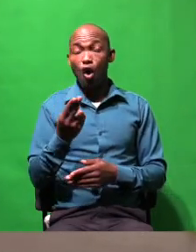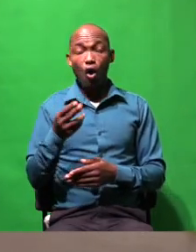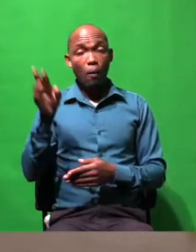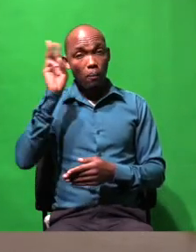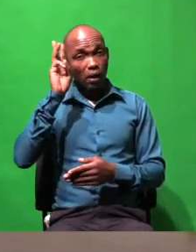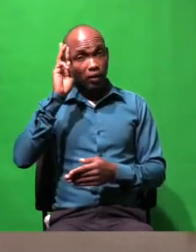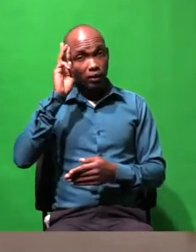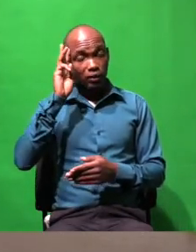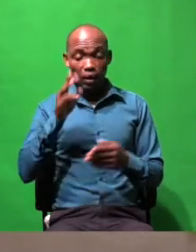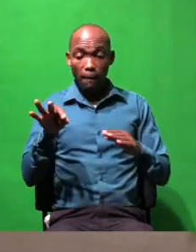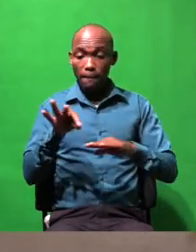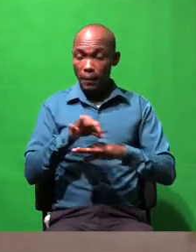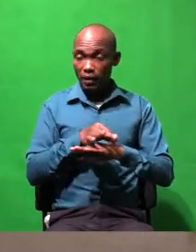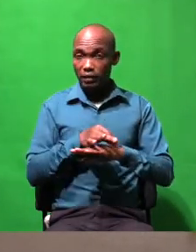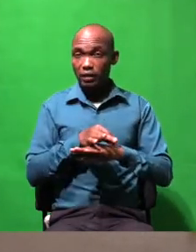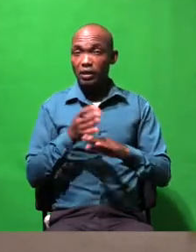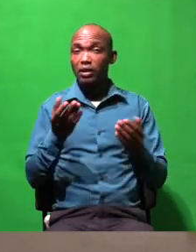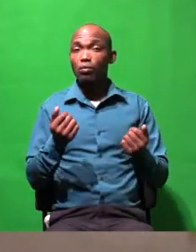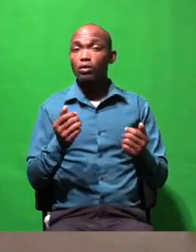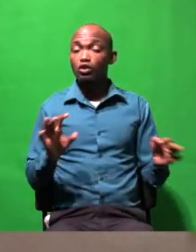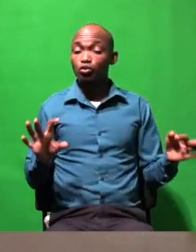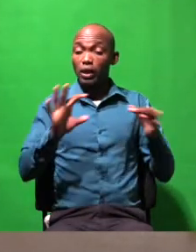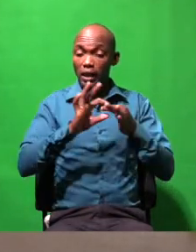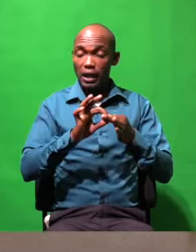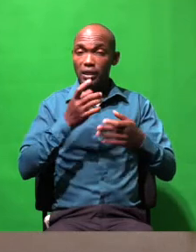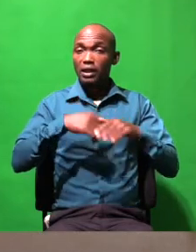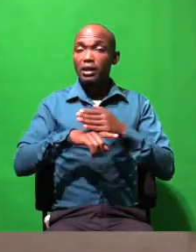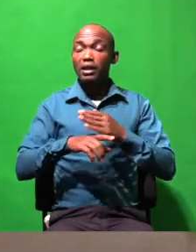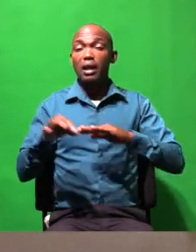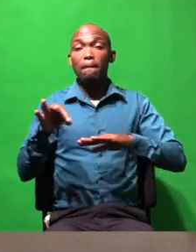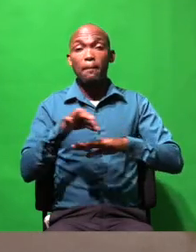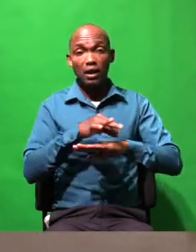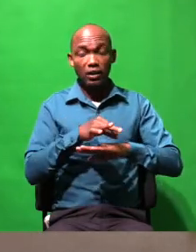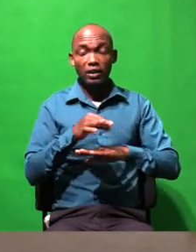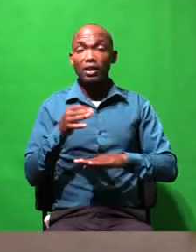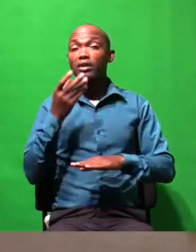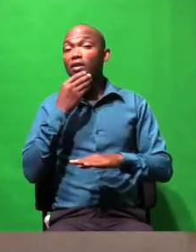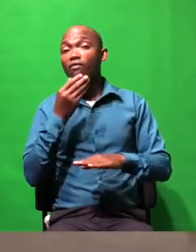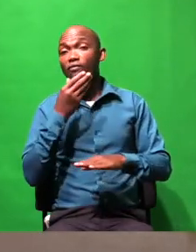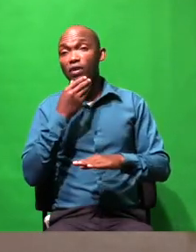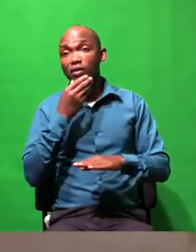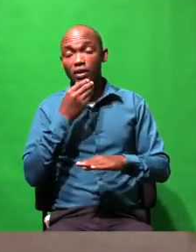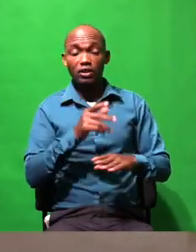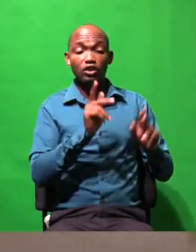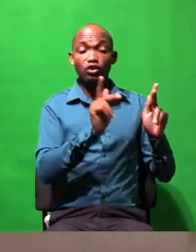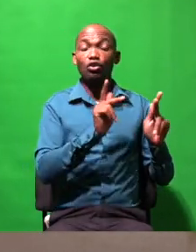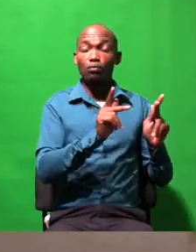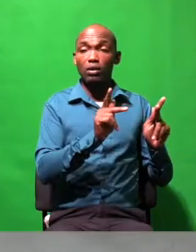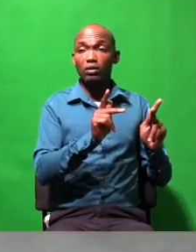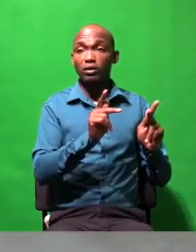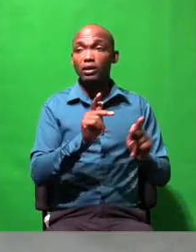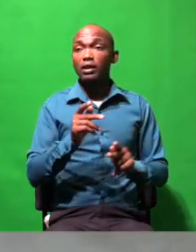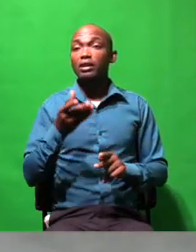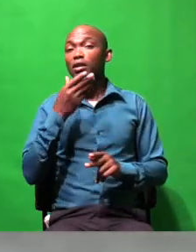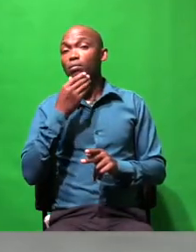married, they want to engage in a marriage. The father was a normal and